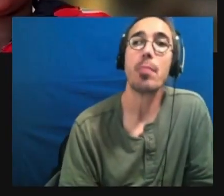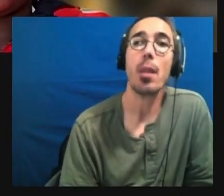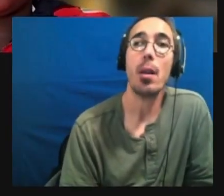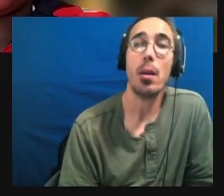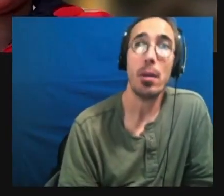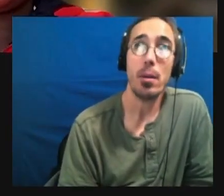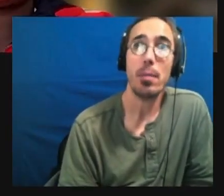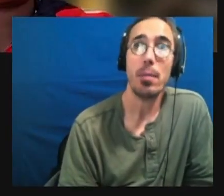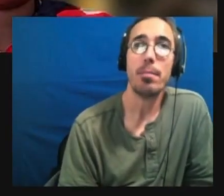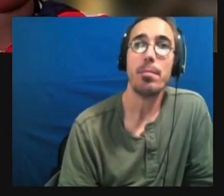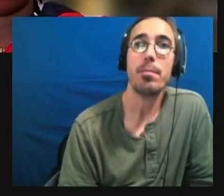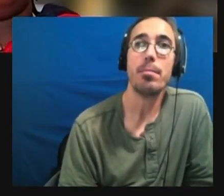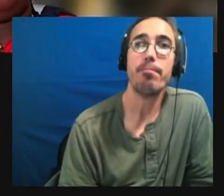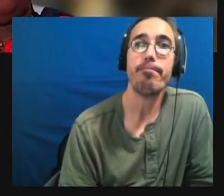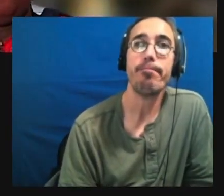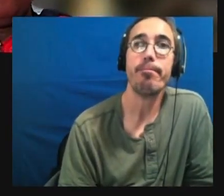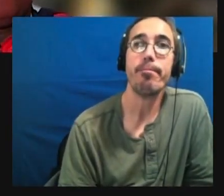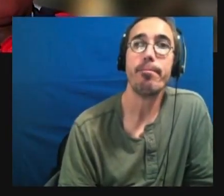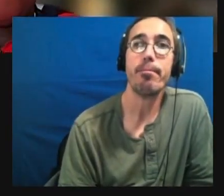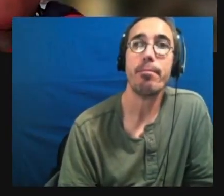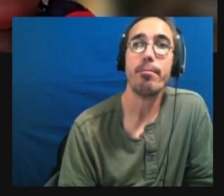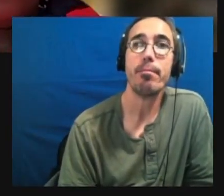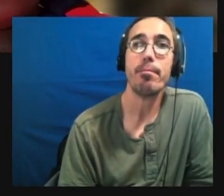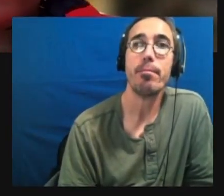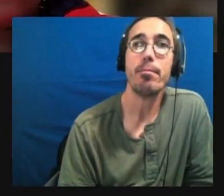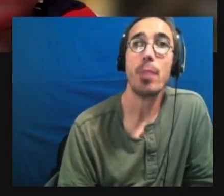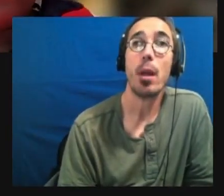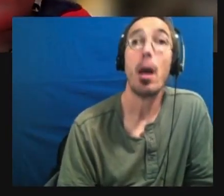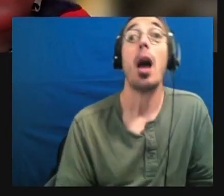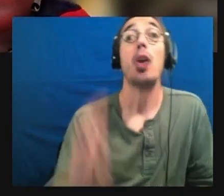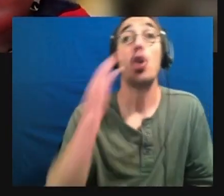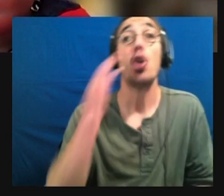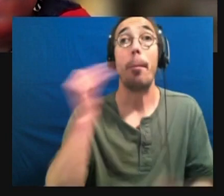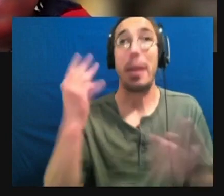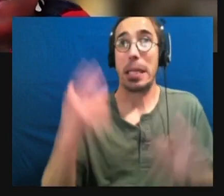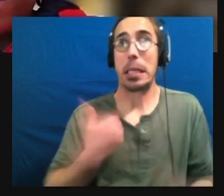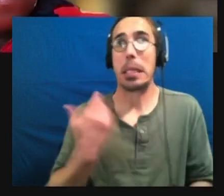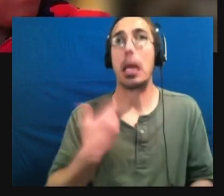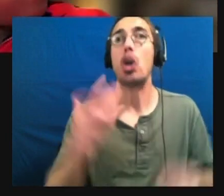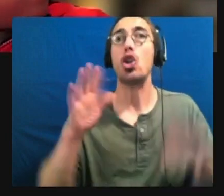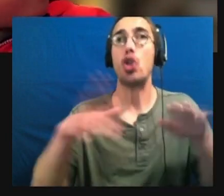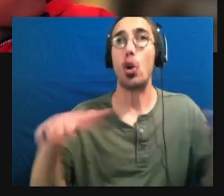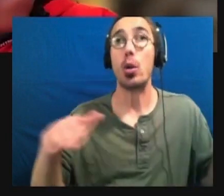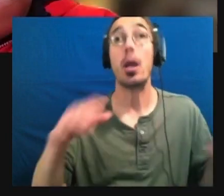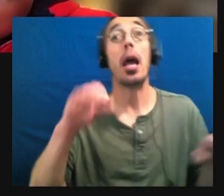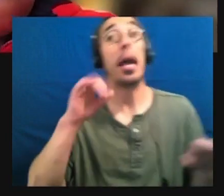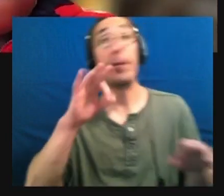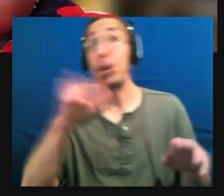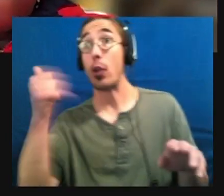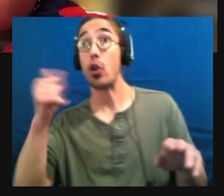I know for many young children that usually if they're bullying